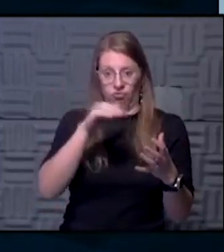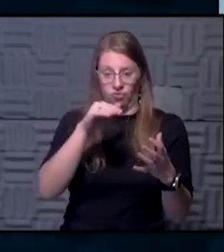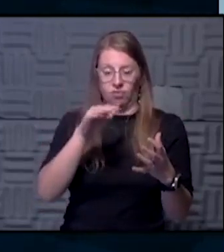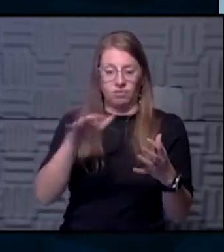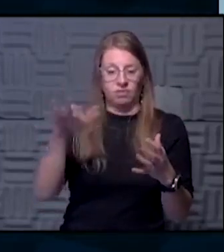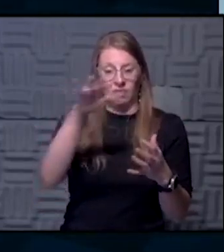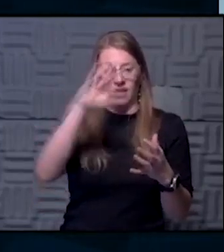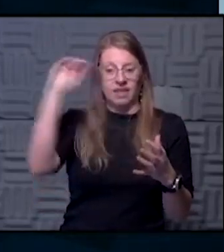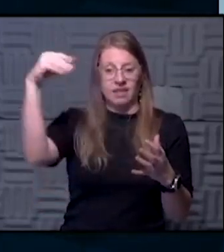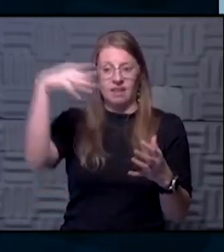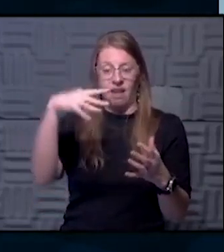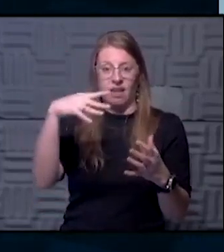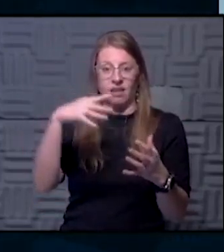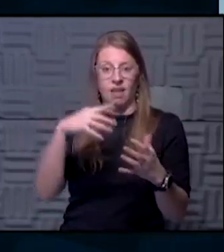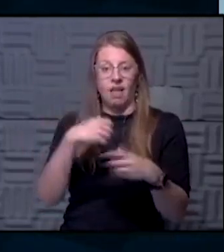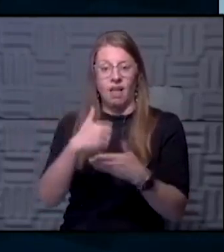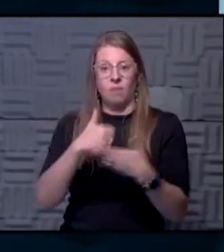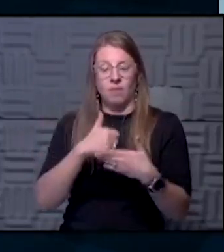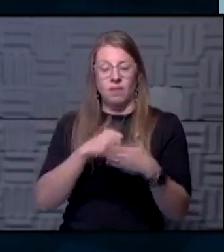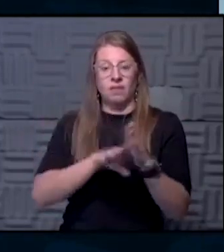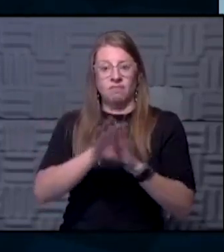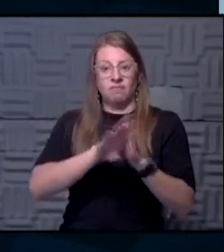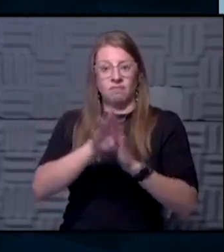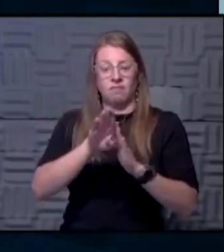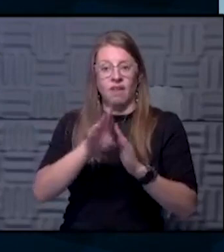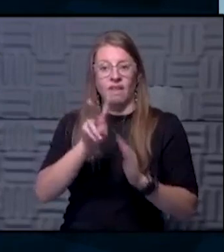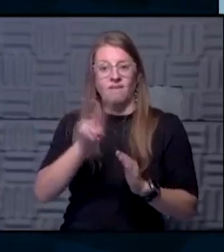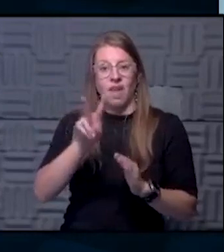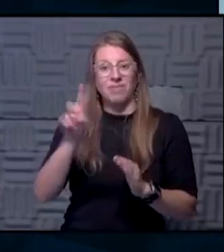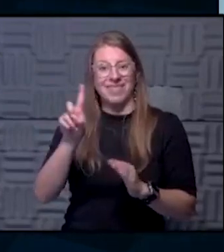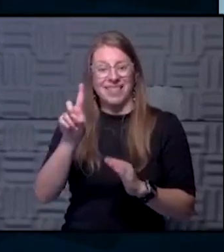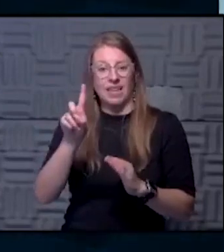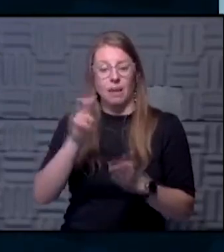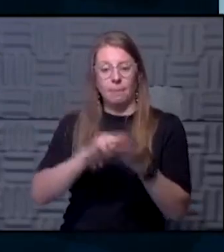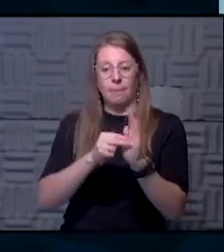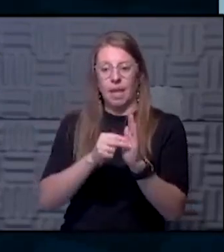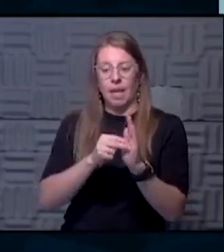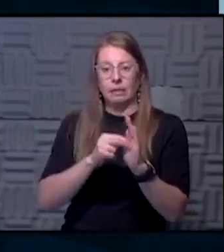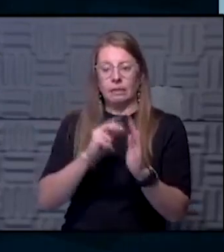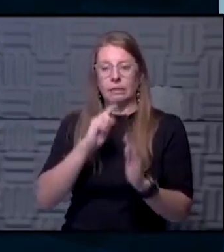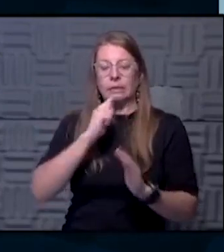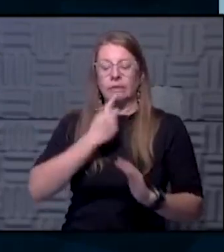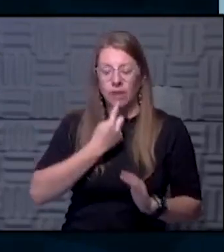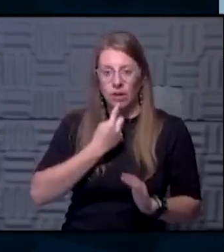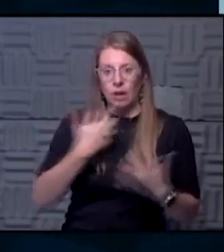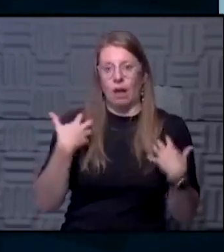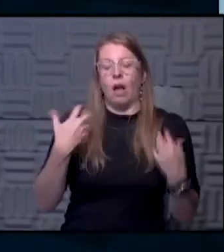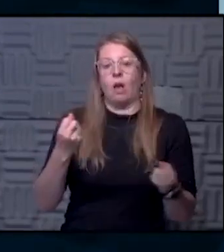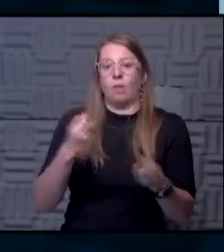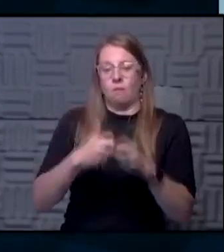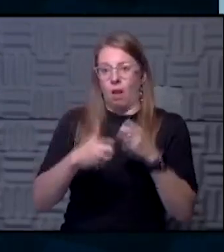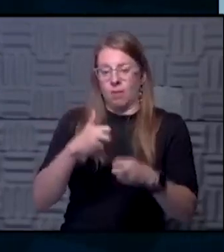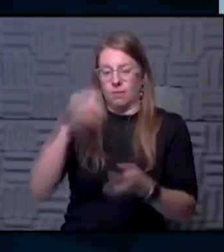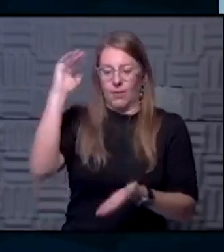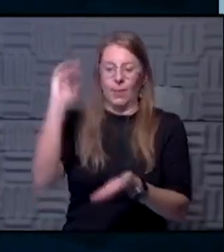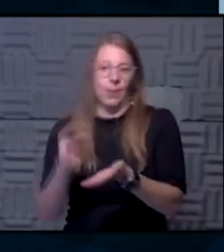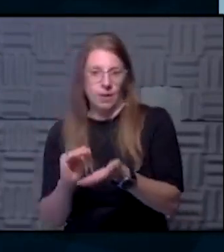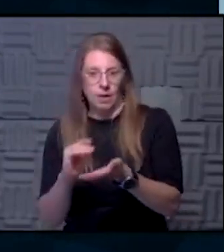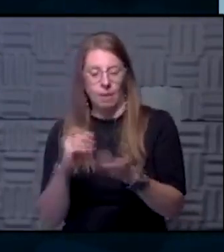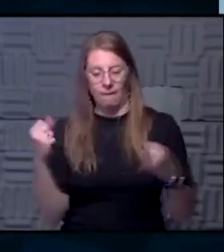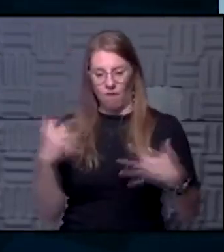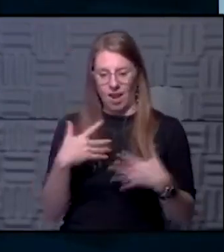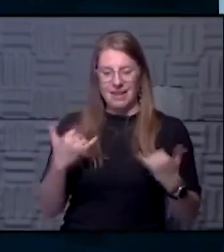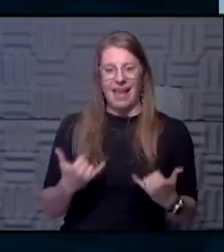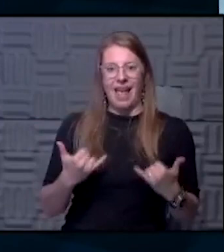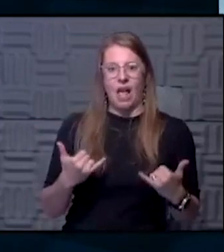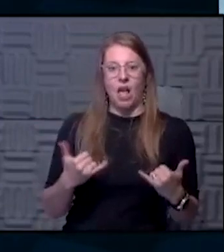produce a lot of vitamin D, decreasing our likelihood of having severe health outcomes. And I'm afraid that now we